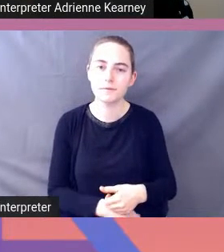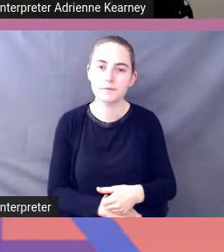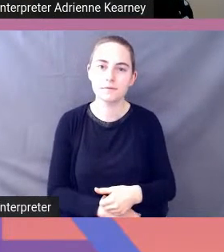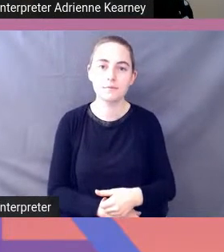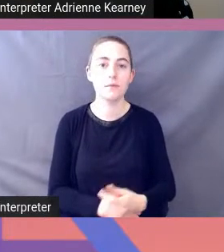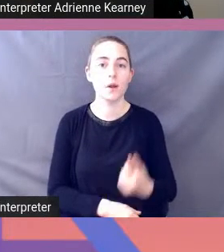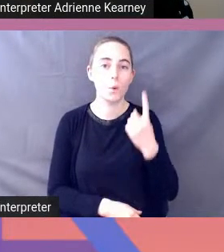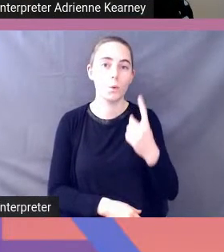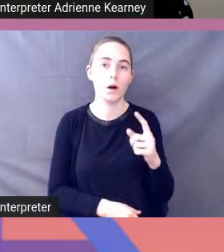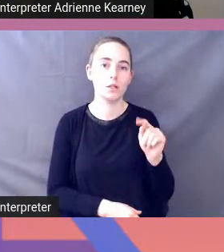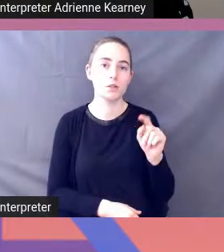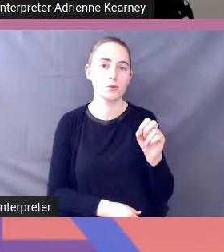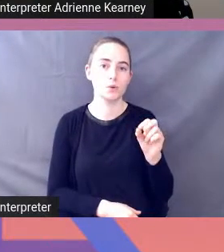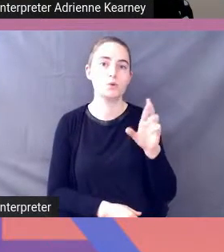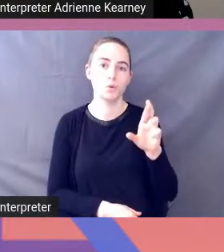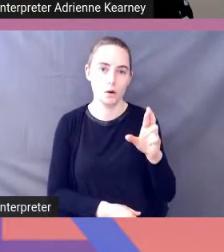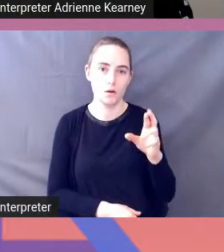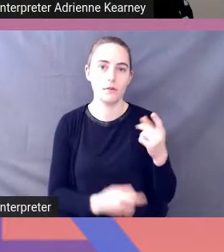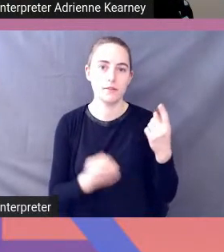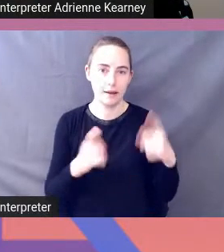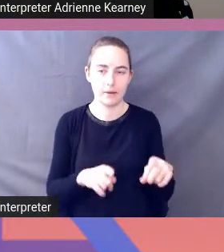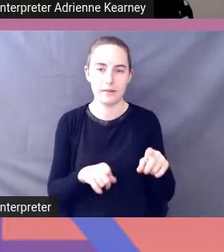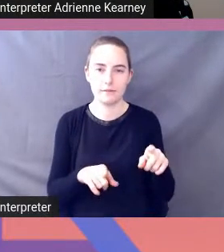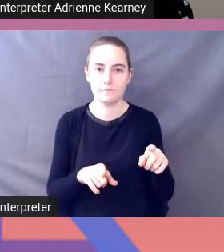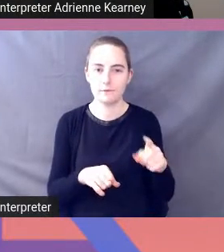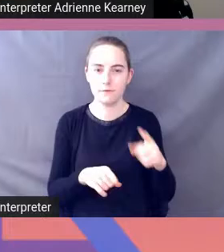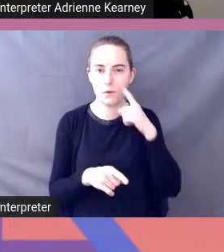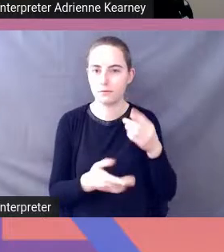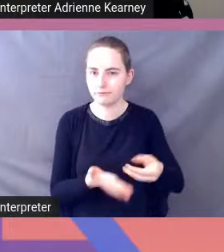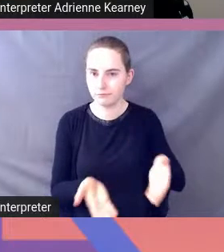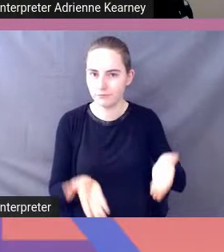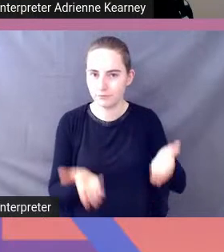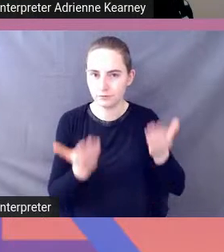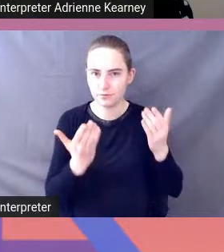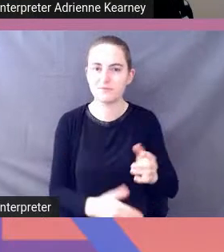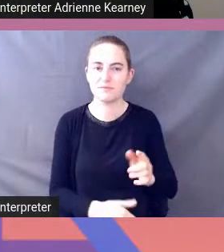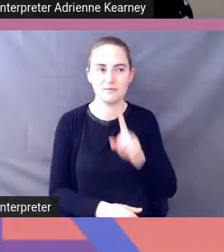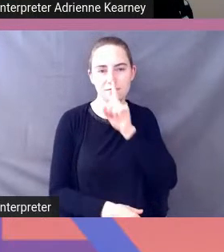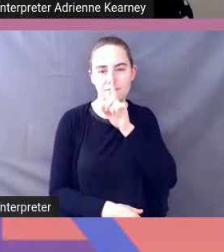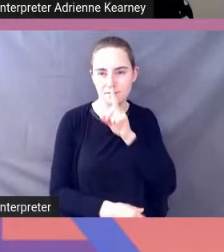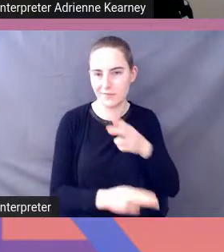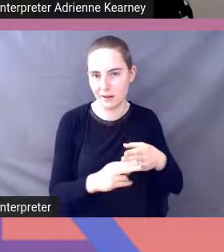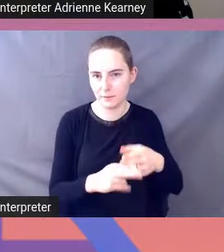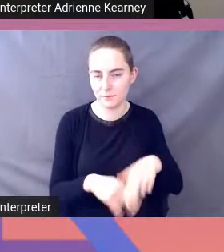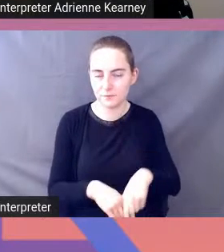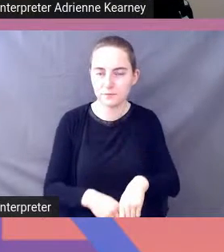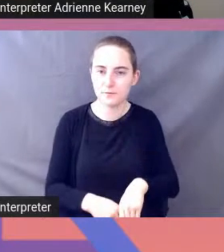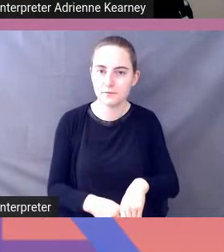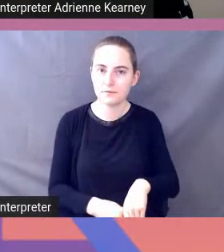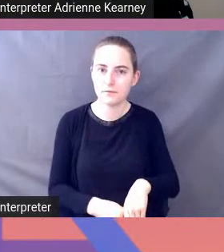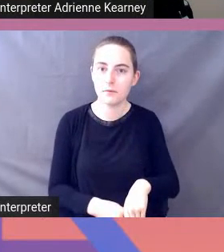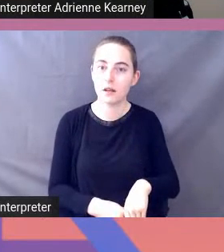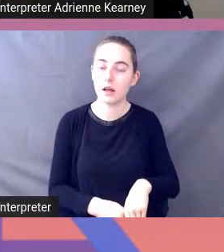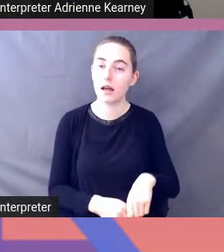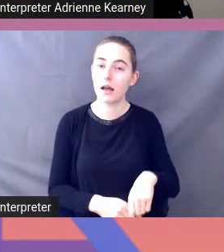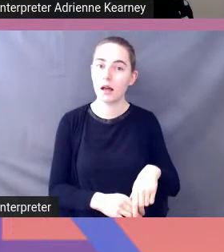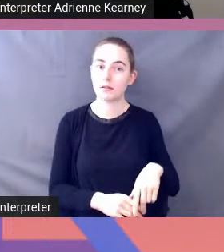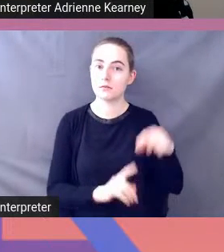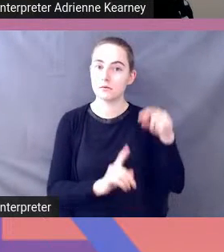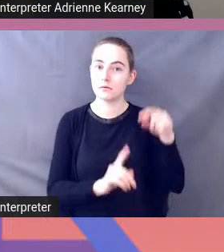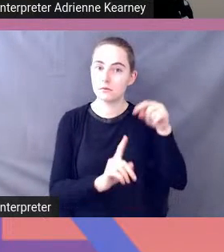going on as a fundraiser, right? And the individual made sure that all the musicians and